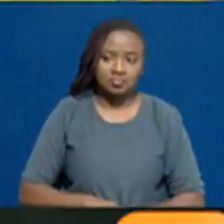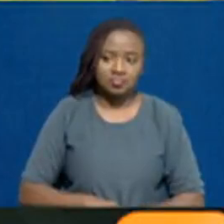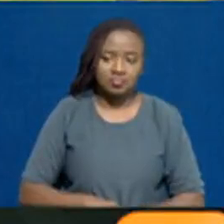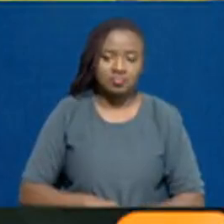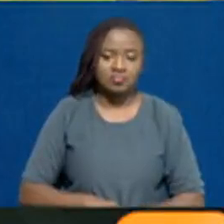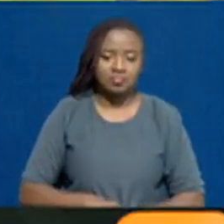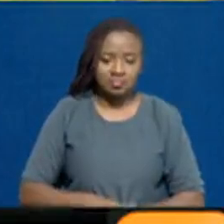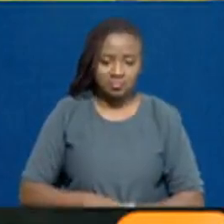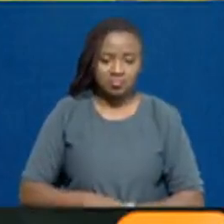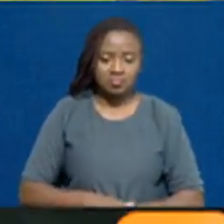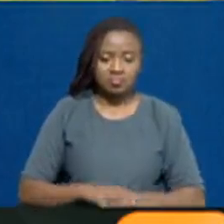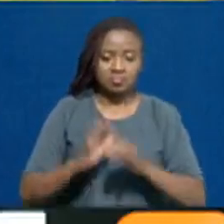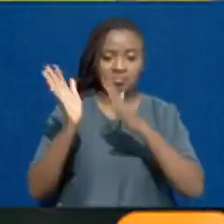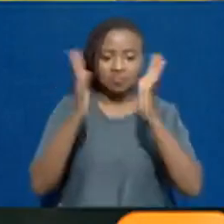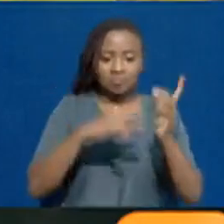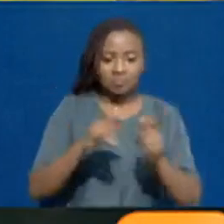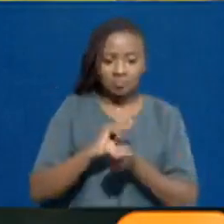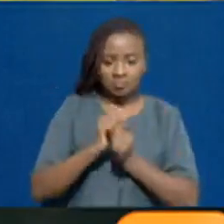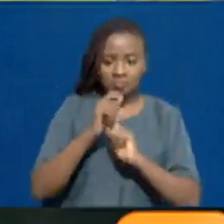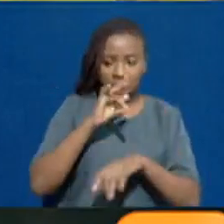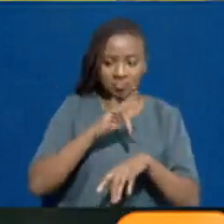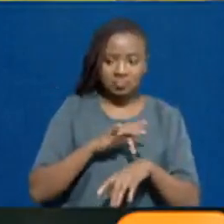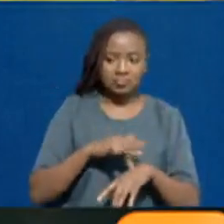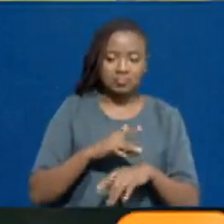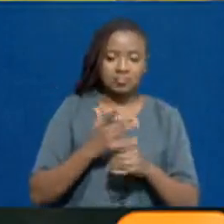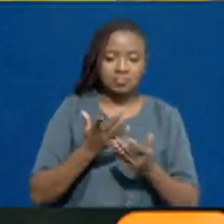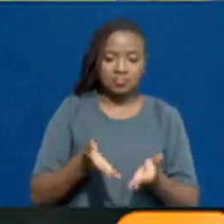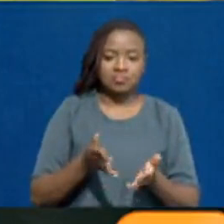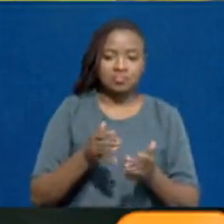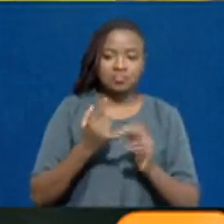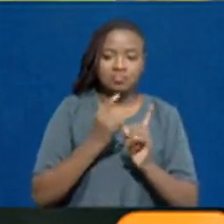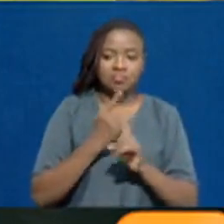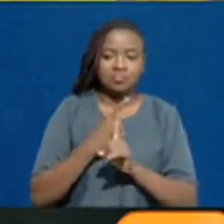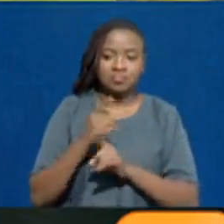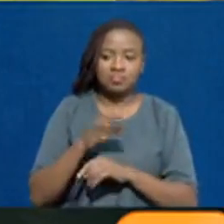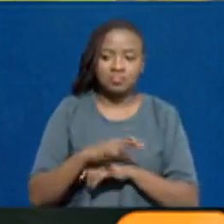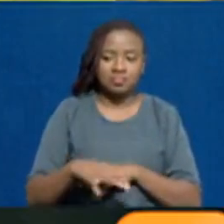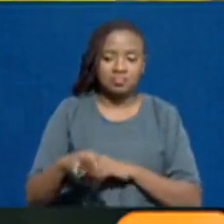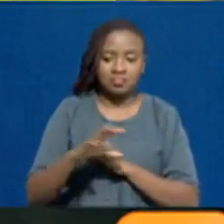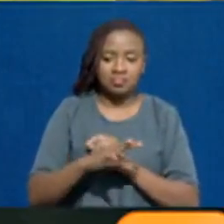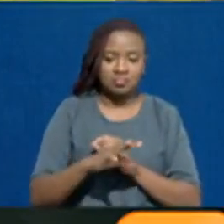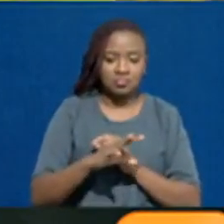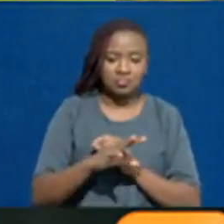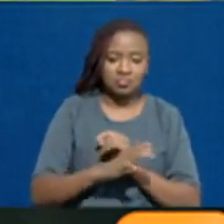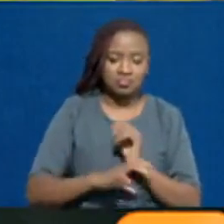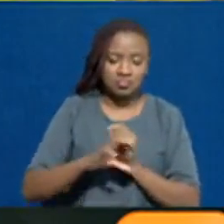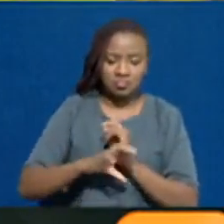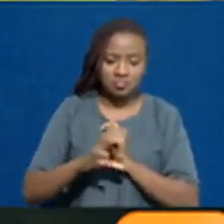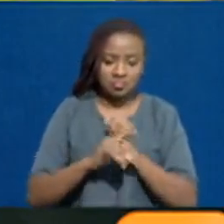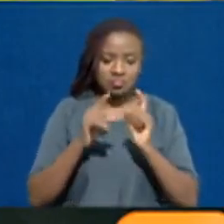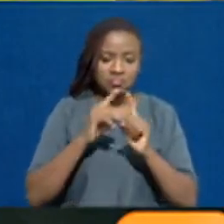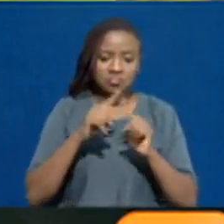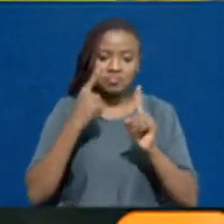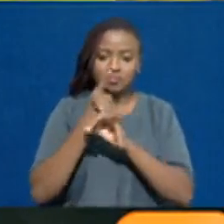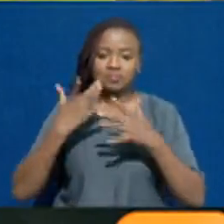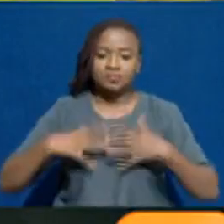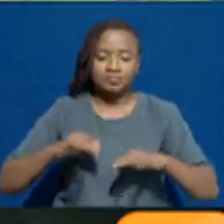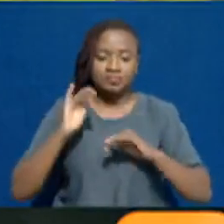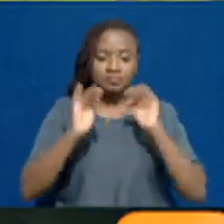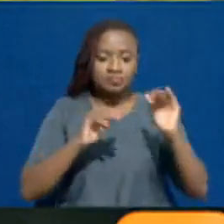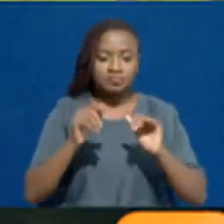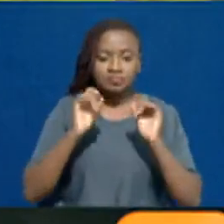With climate change threatening food systems across the world, various stakeholders have now called for the mainstreaming